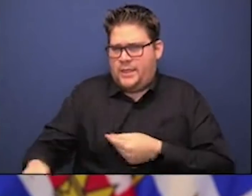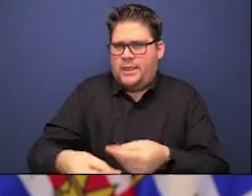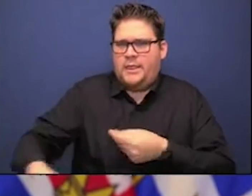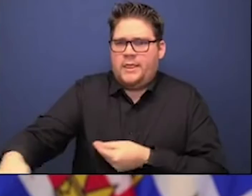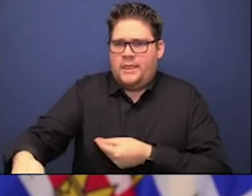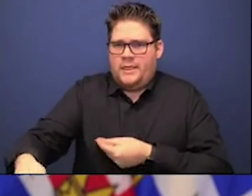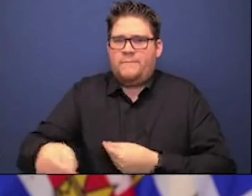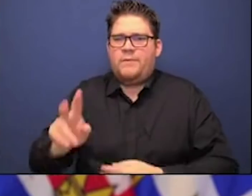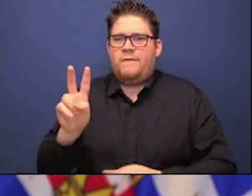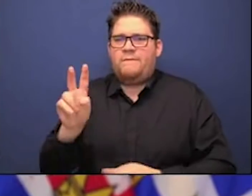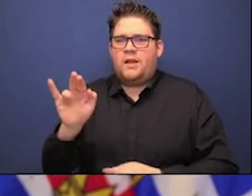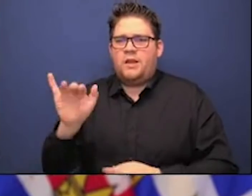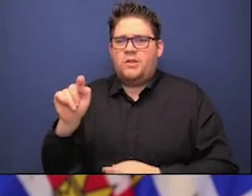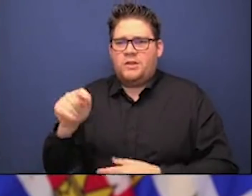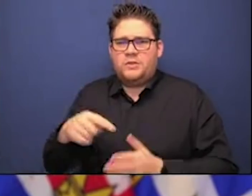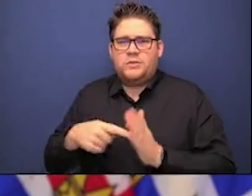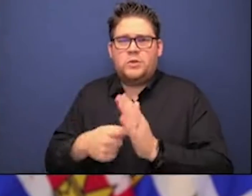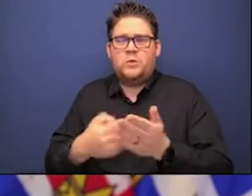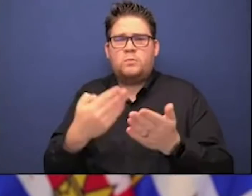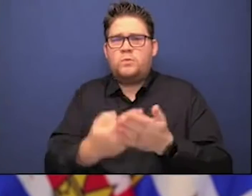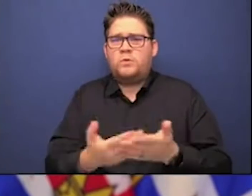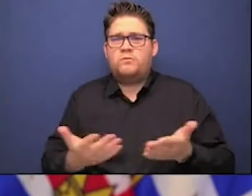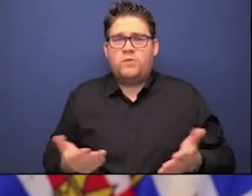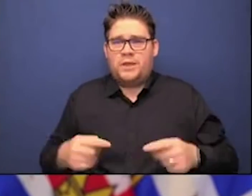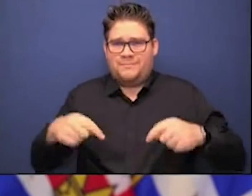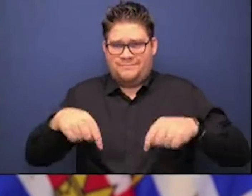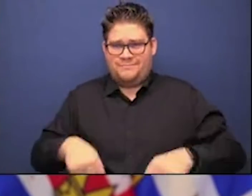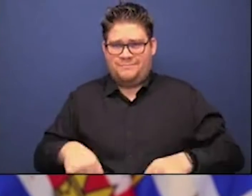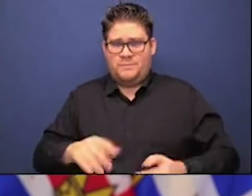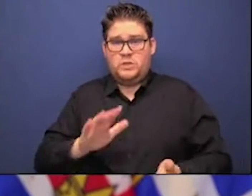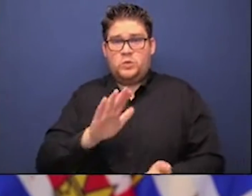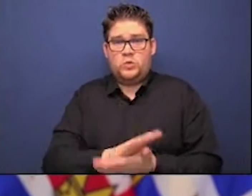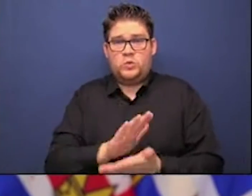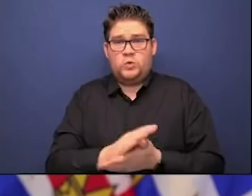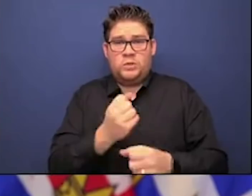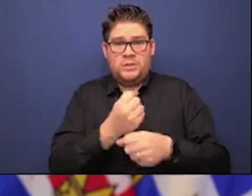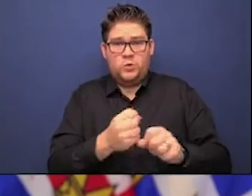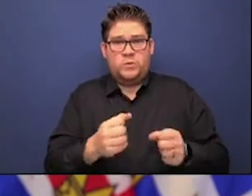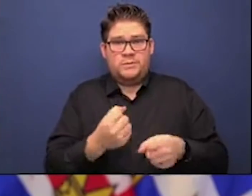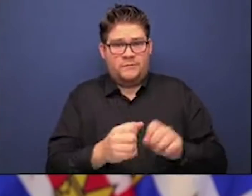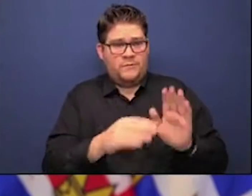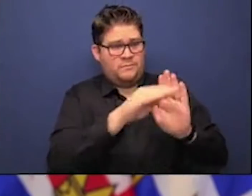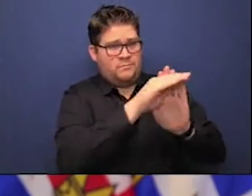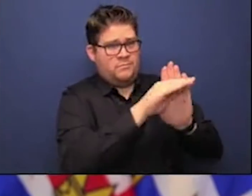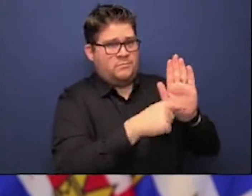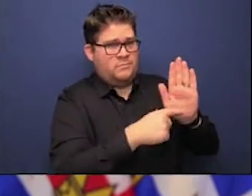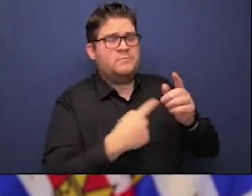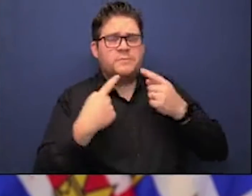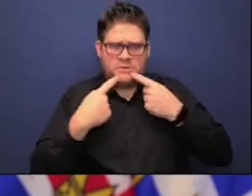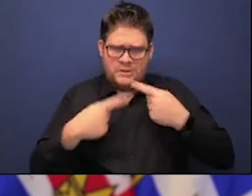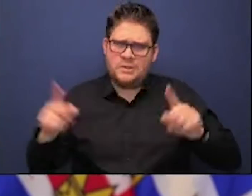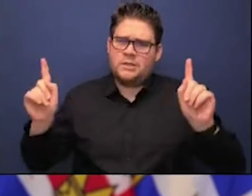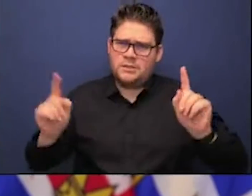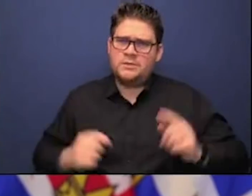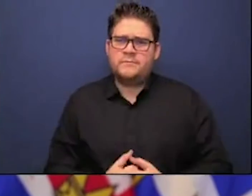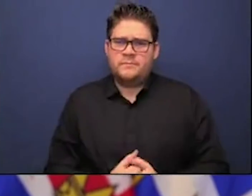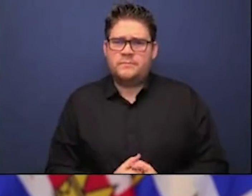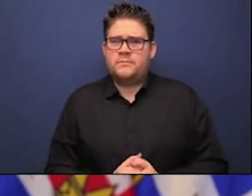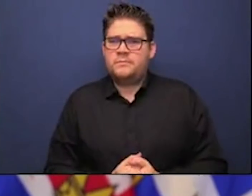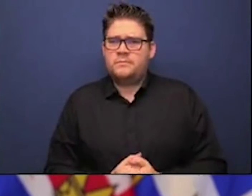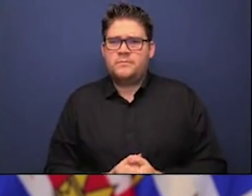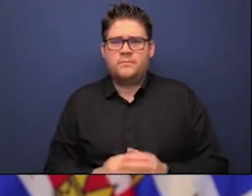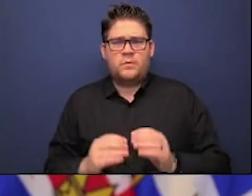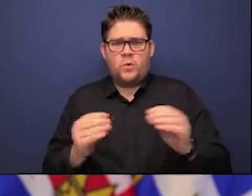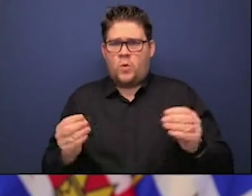safety plans that were in place in that school worked, and we have had nobody who was had transmitted from